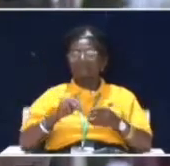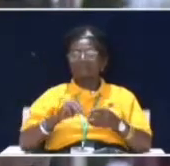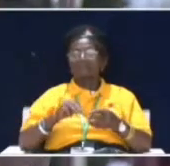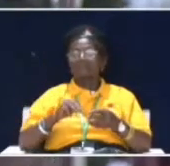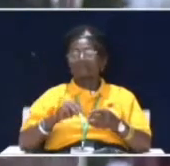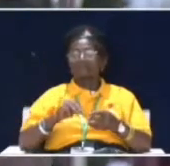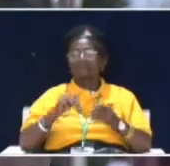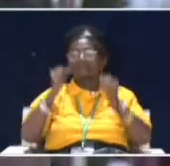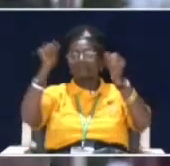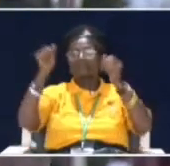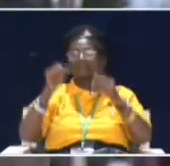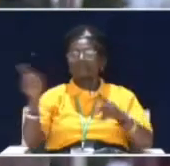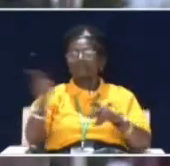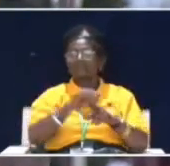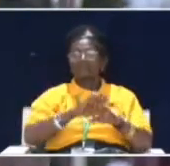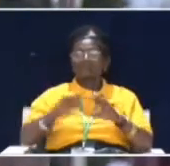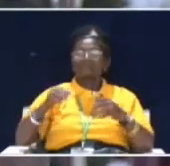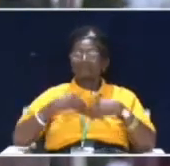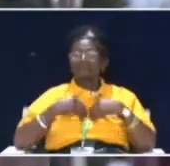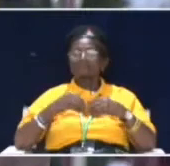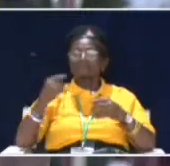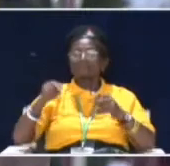means. You don't have the position.